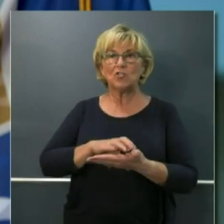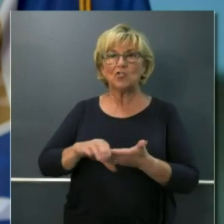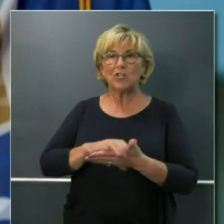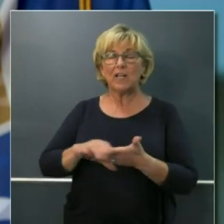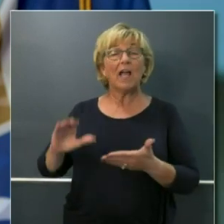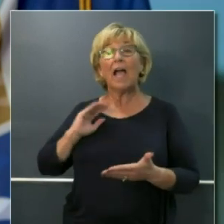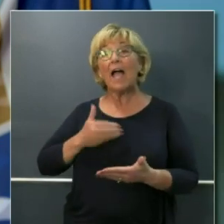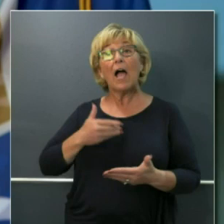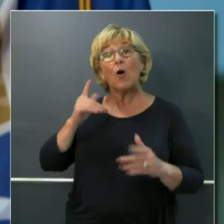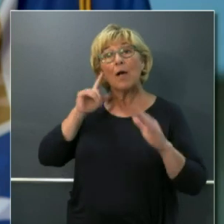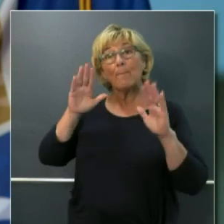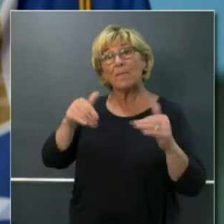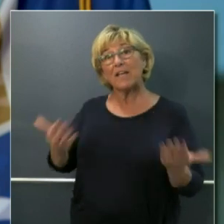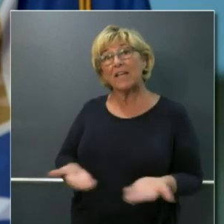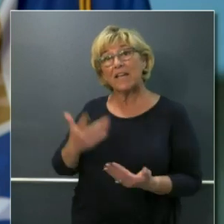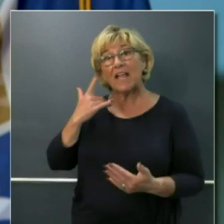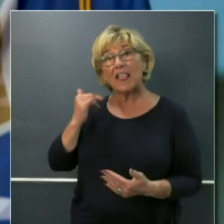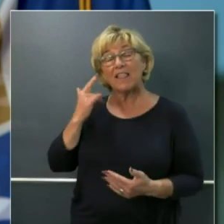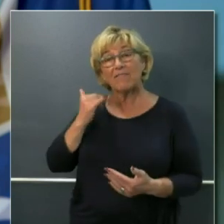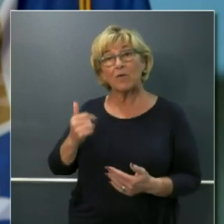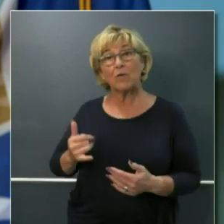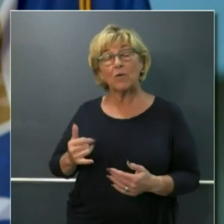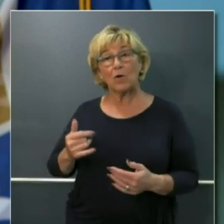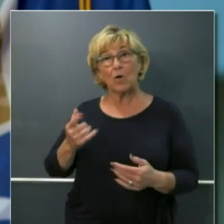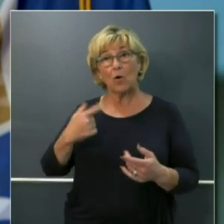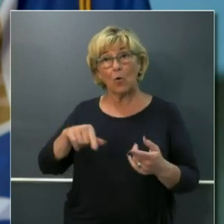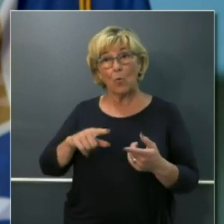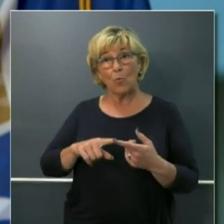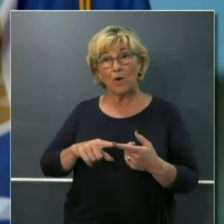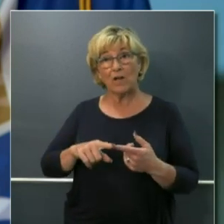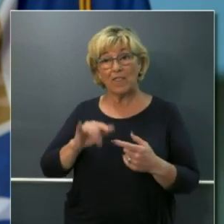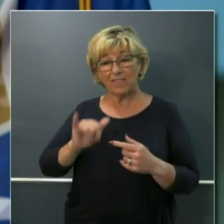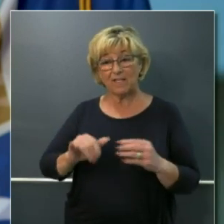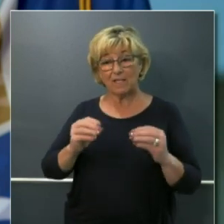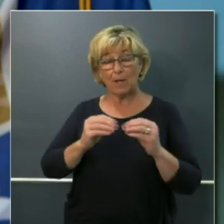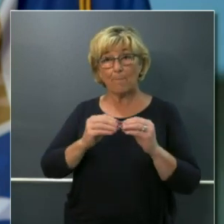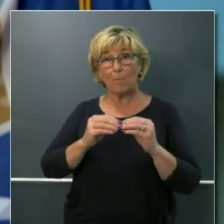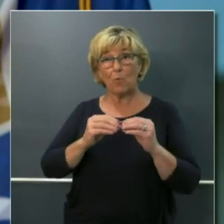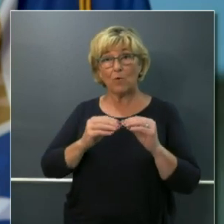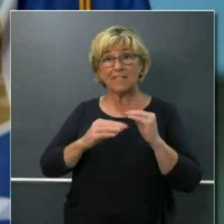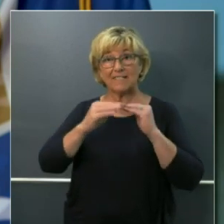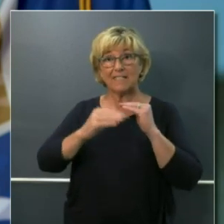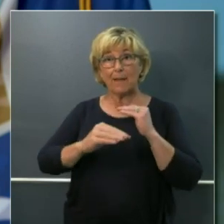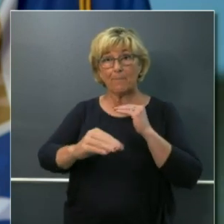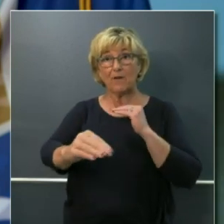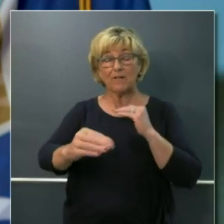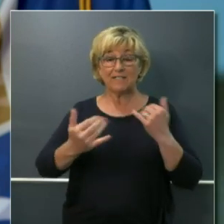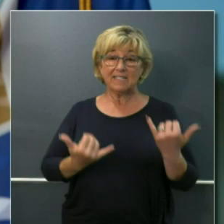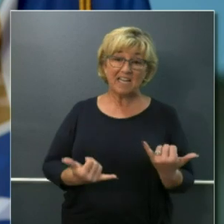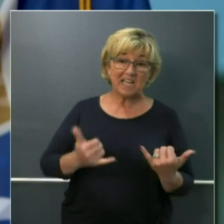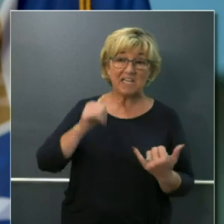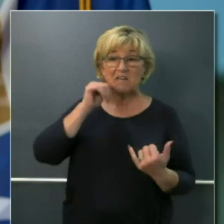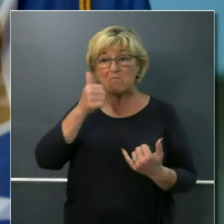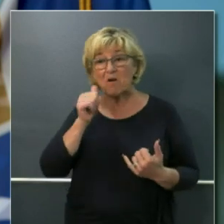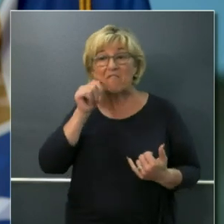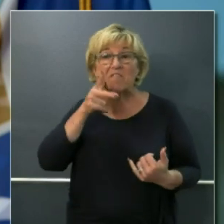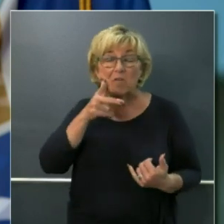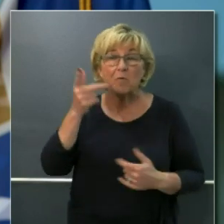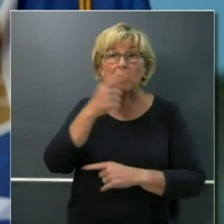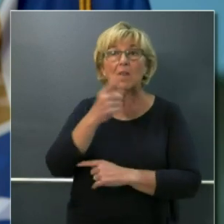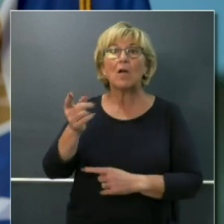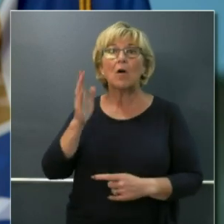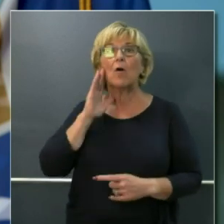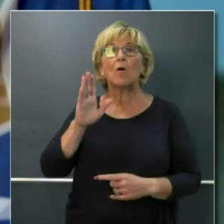Our expectation is not only when the site is more stable today and tomorrow, next few days, there'll